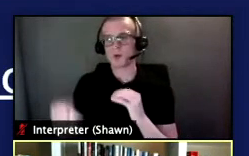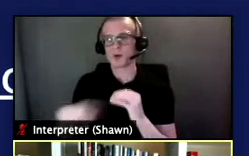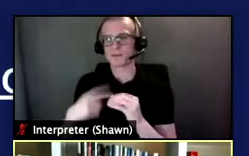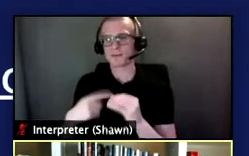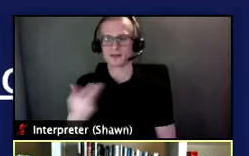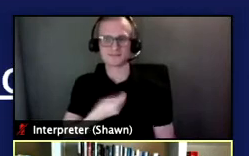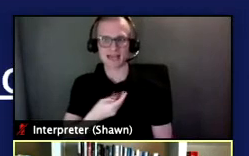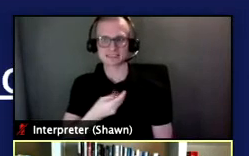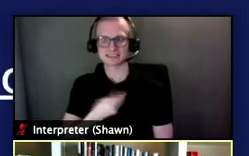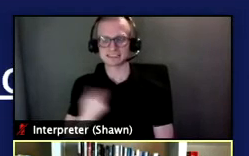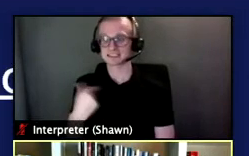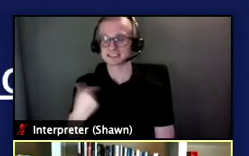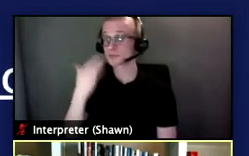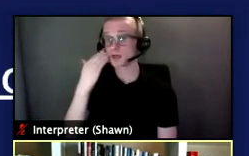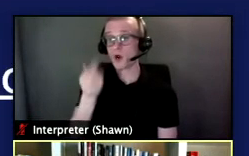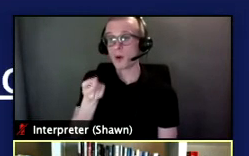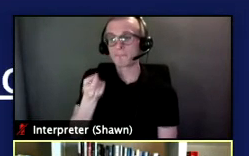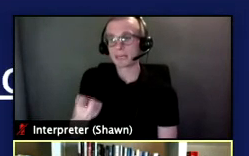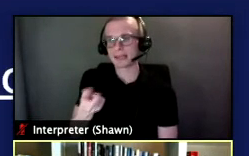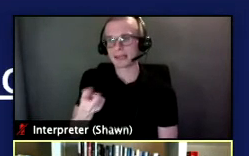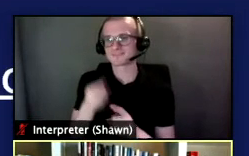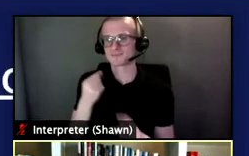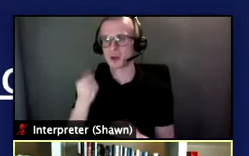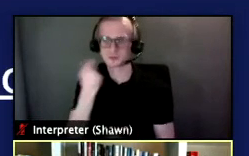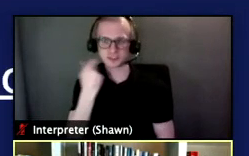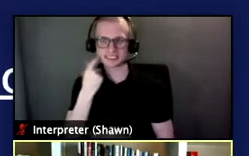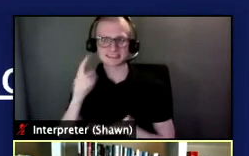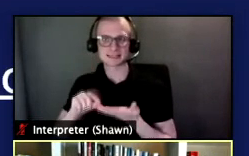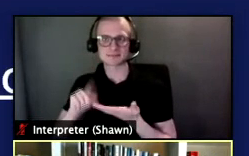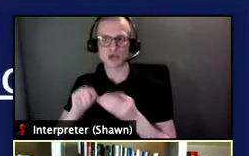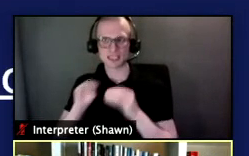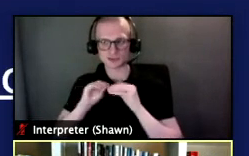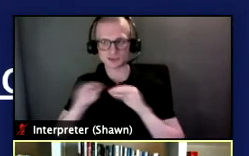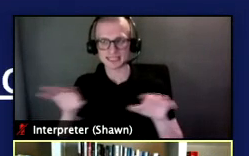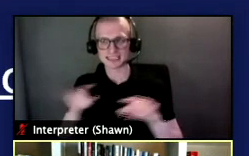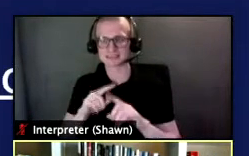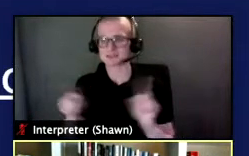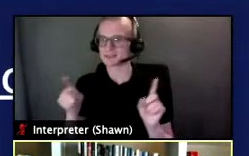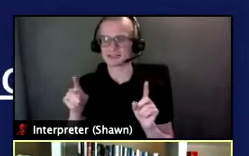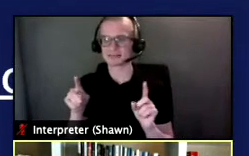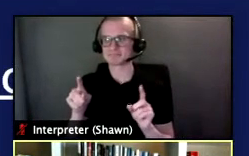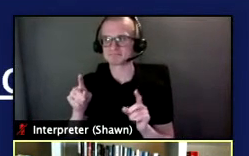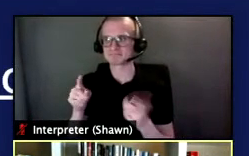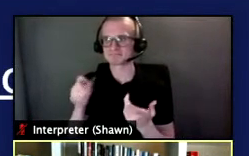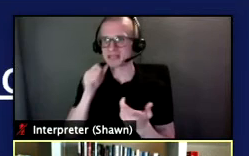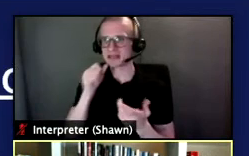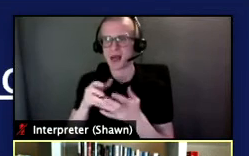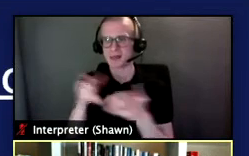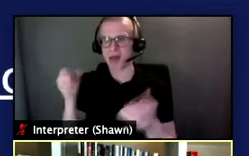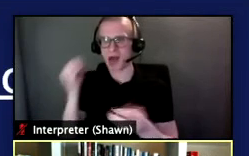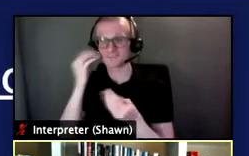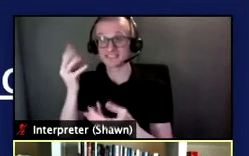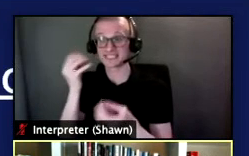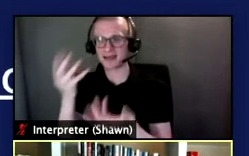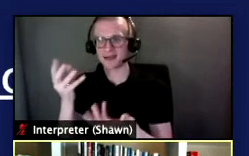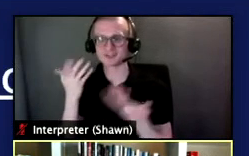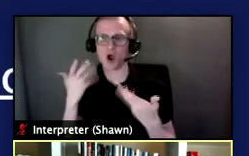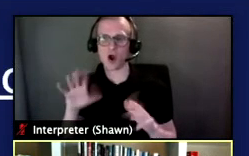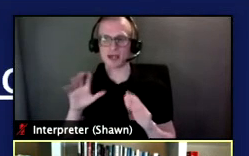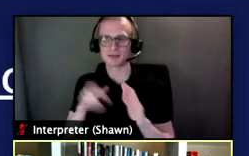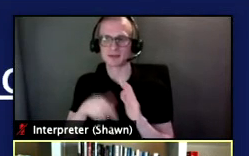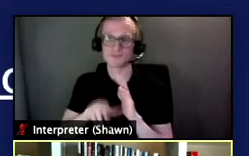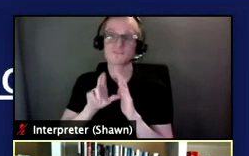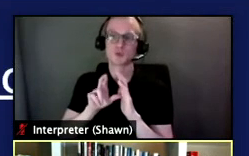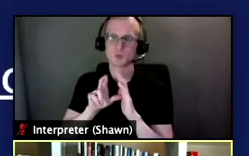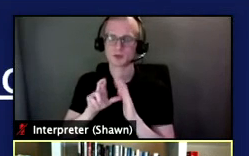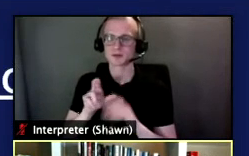press releases, but we haven't seen any data. It hasn't been reviewed publicly. So a lot more to